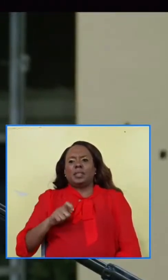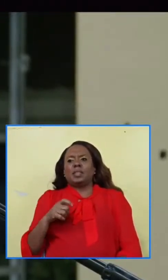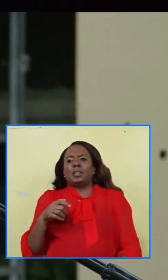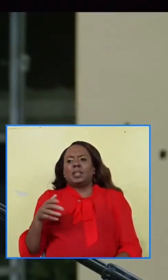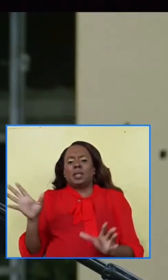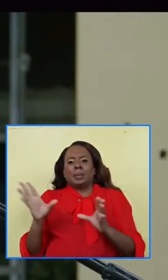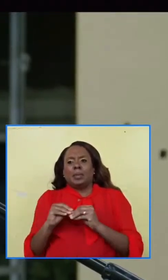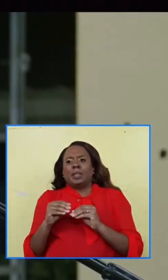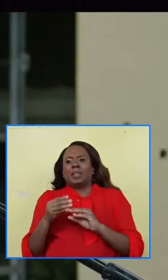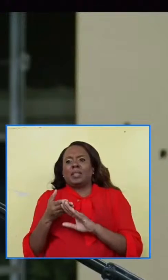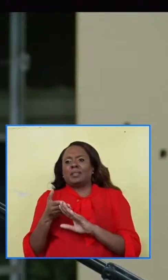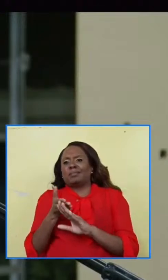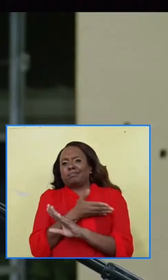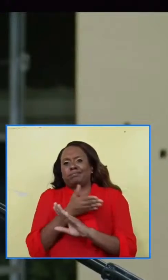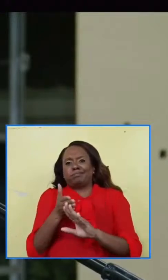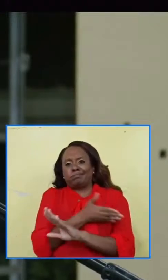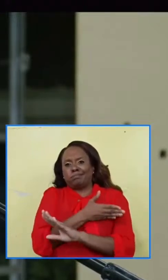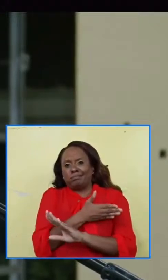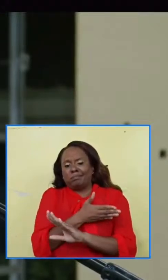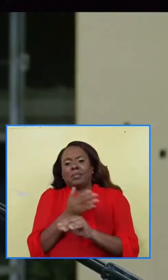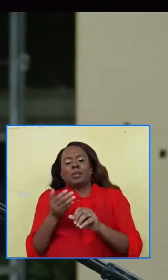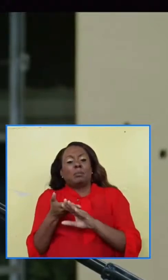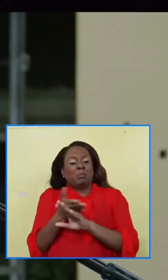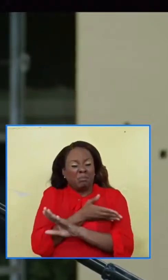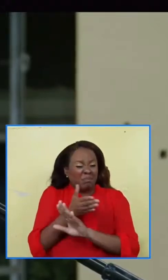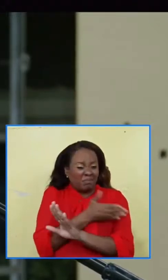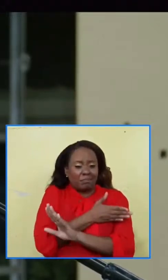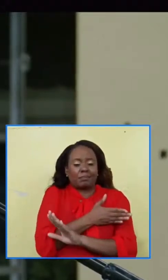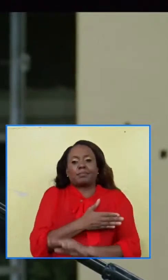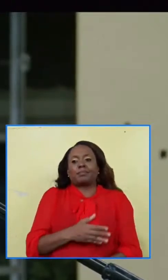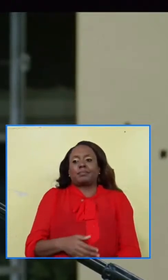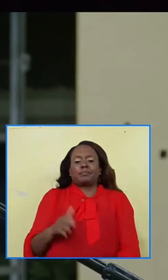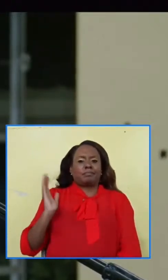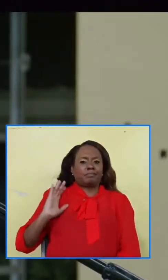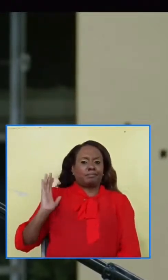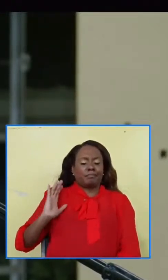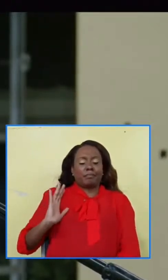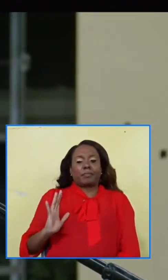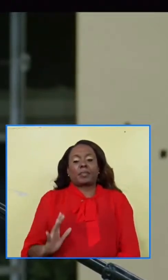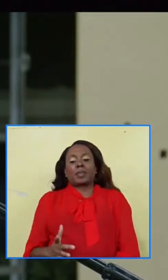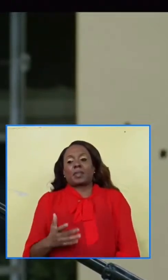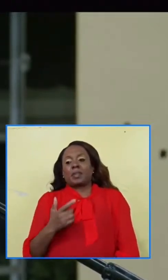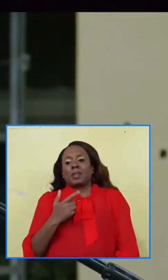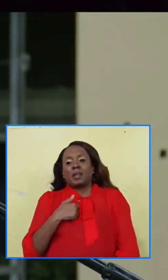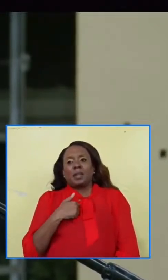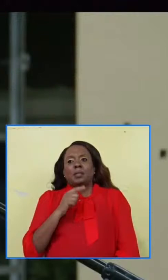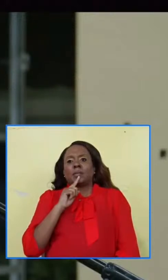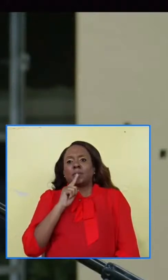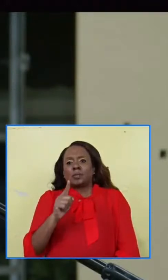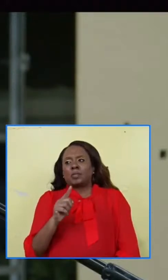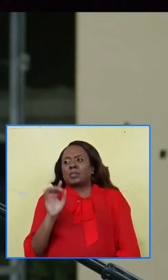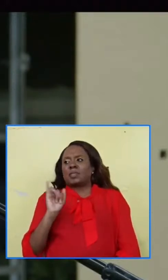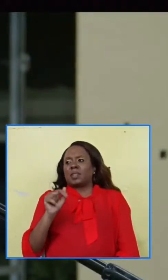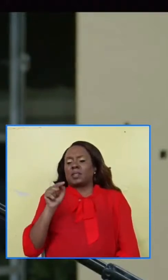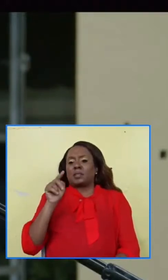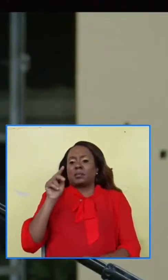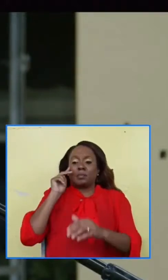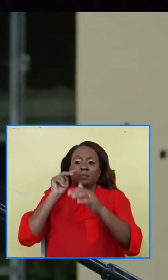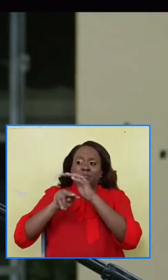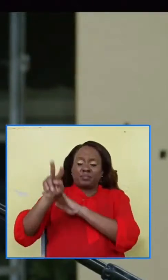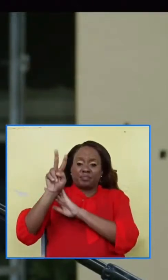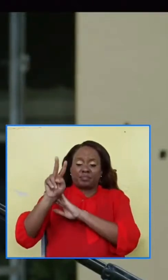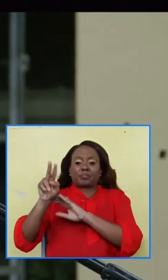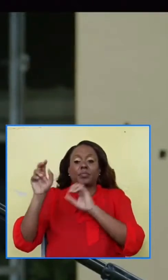hall before this crisis happened, because I'm very certain that you probably projected that it would